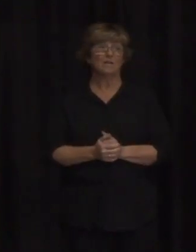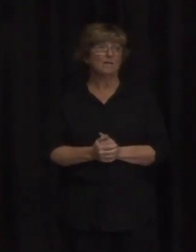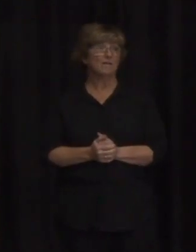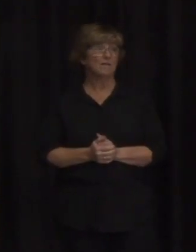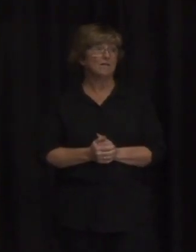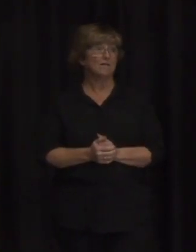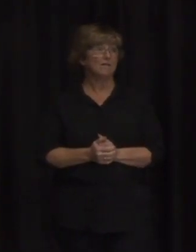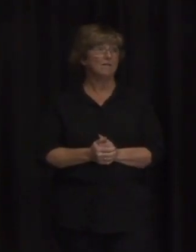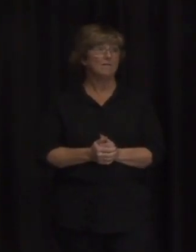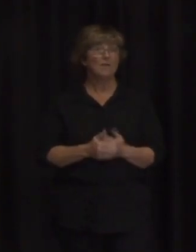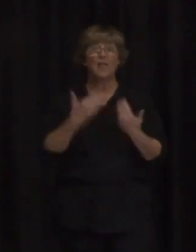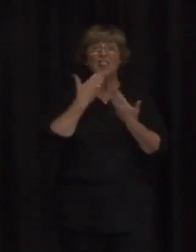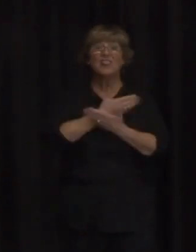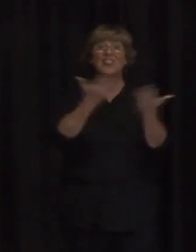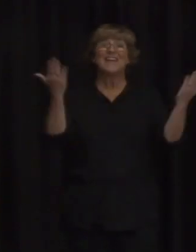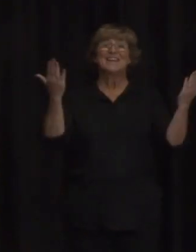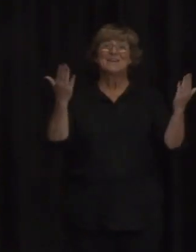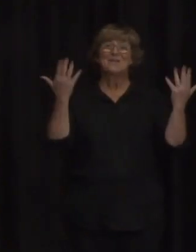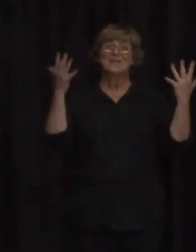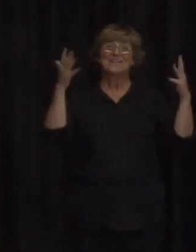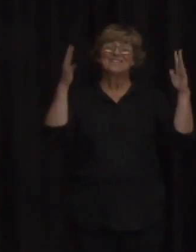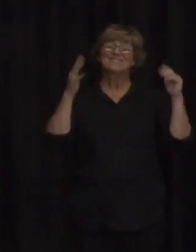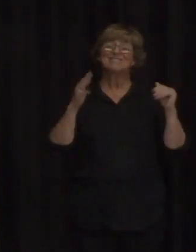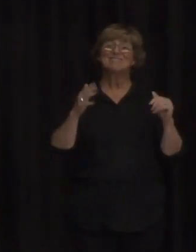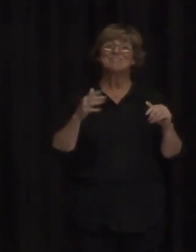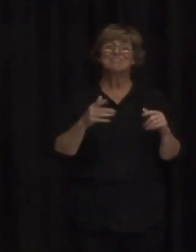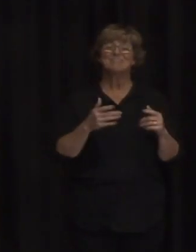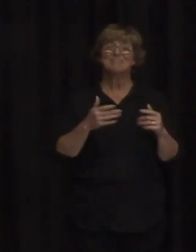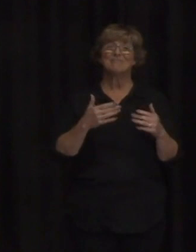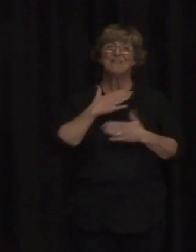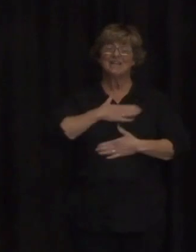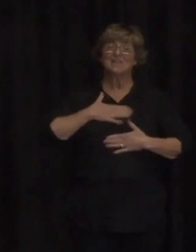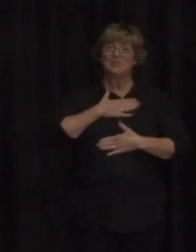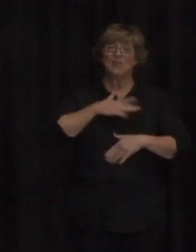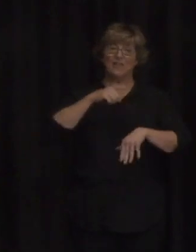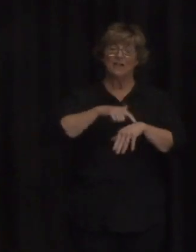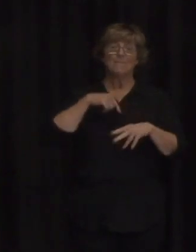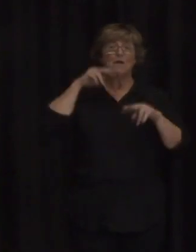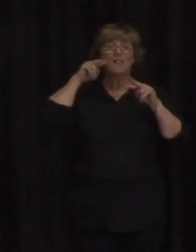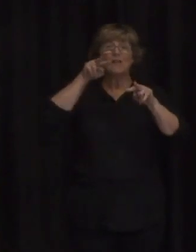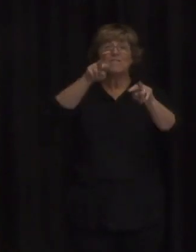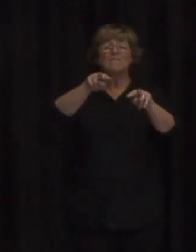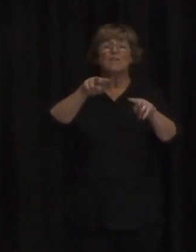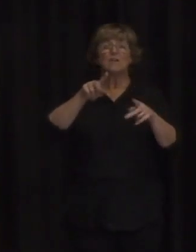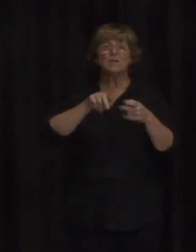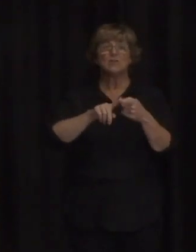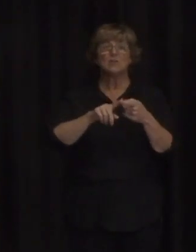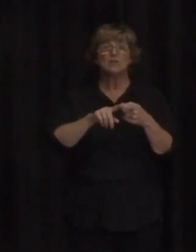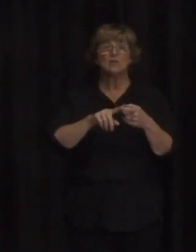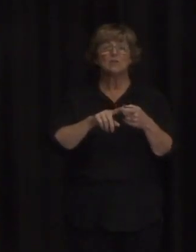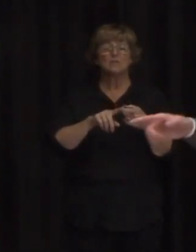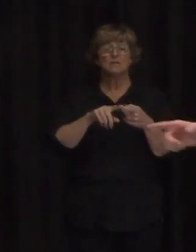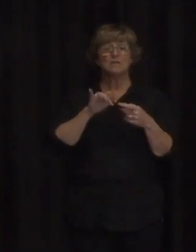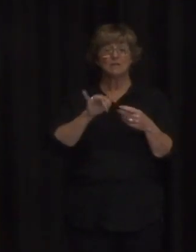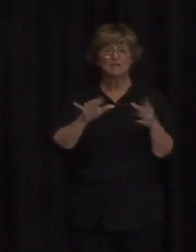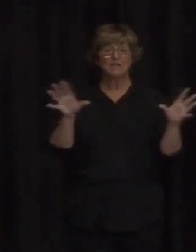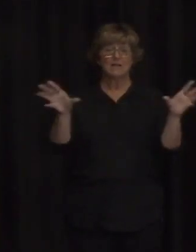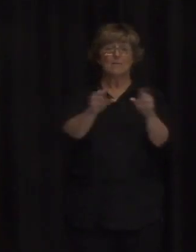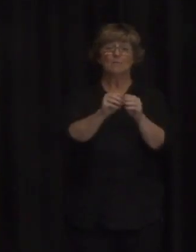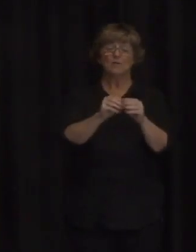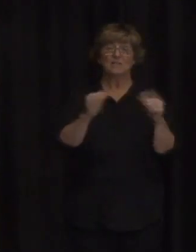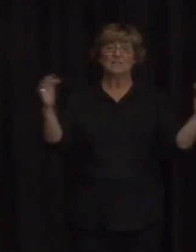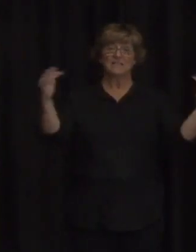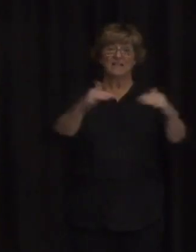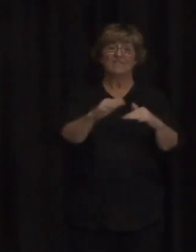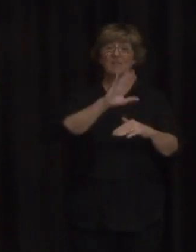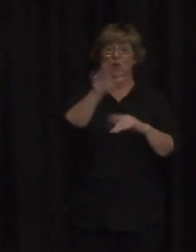With that, thank you all very much. Wonderful to spend time, and I'm looking forward to a press conference when everybody else gets all